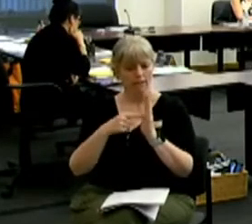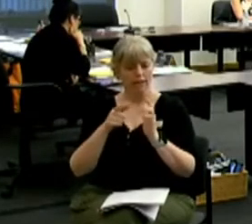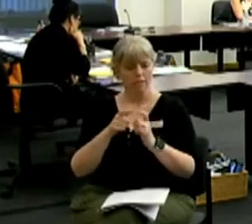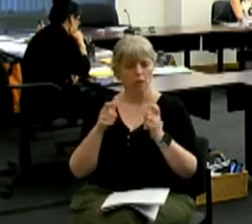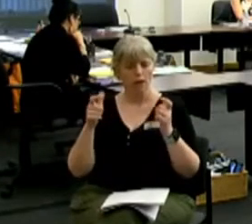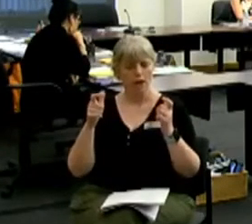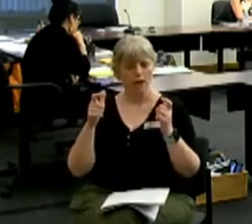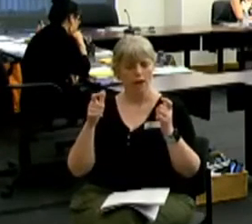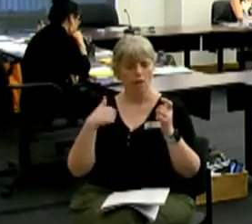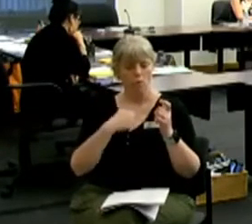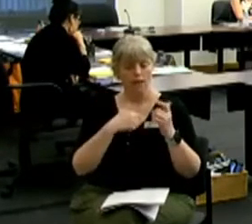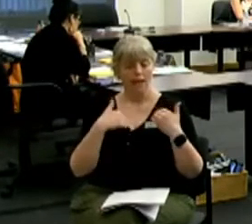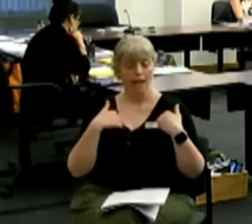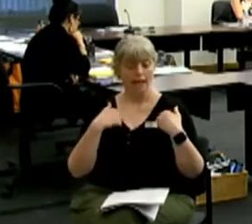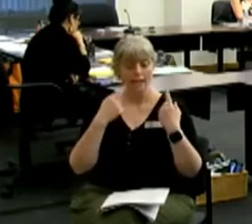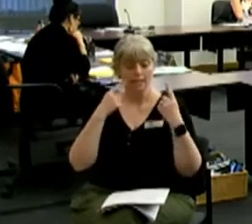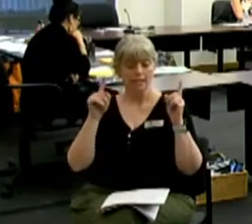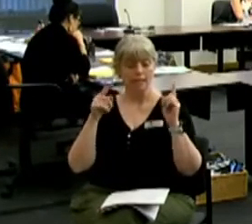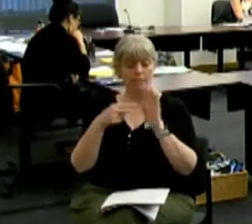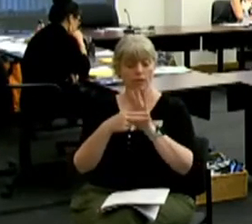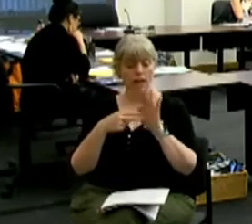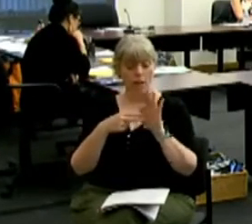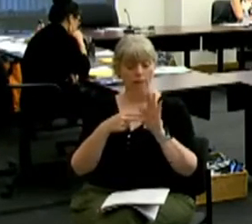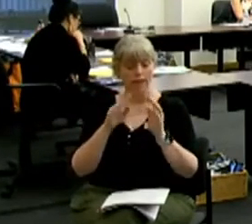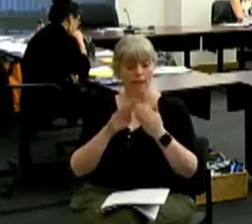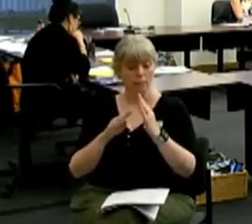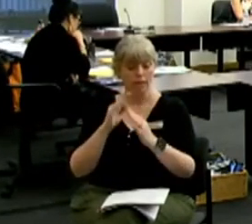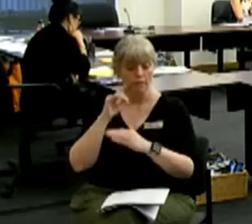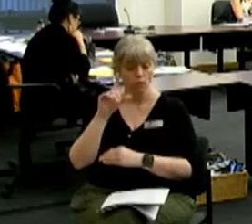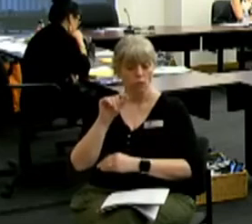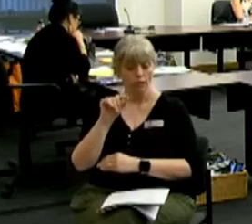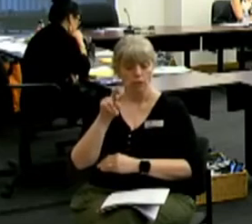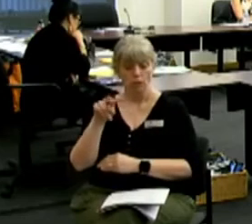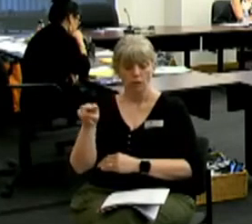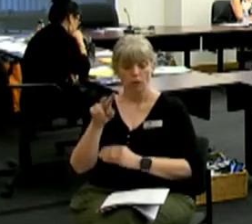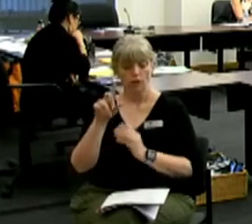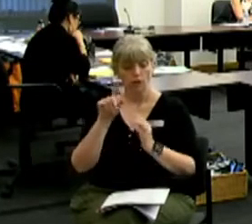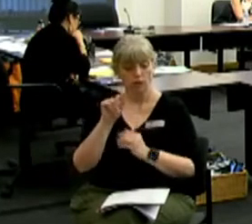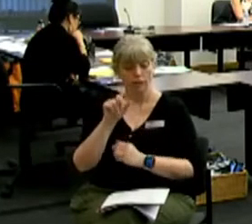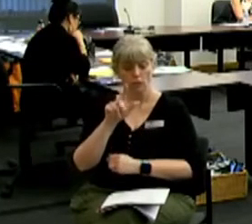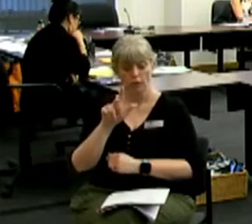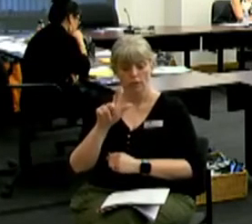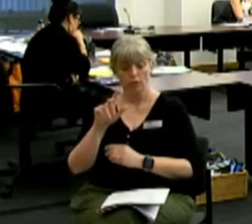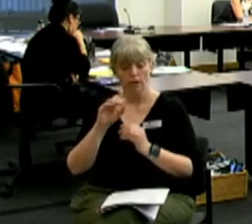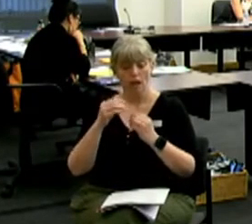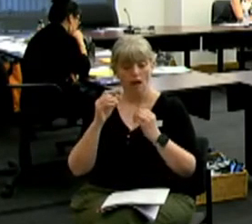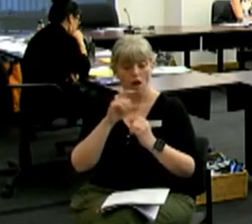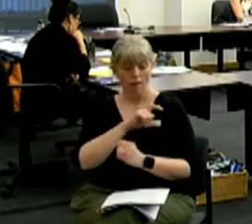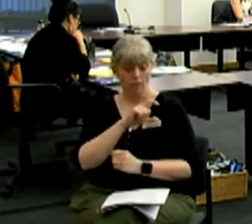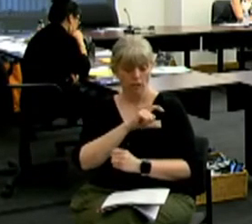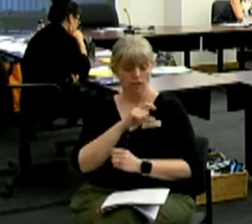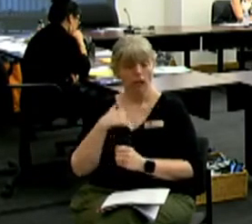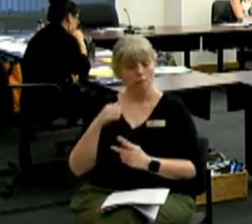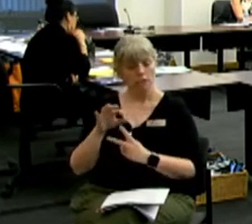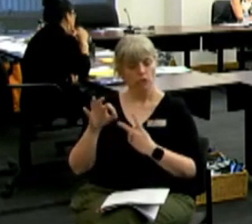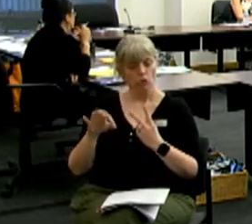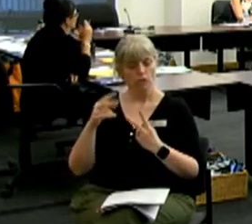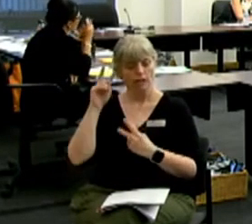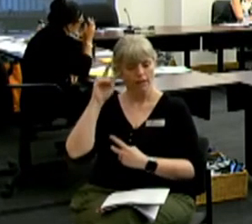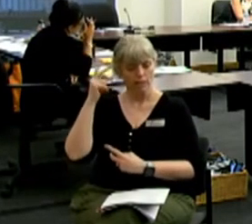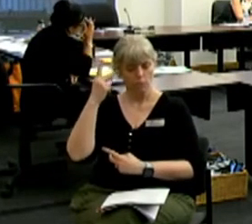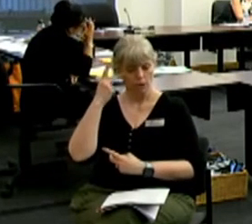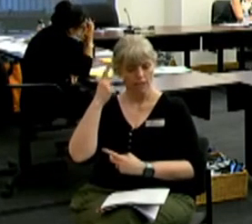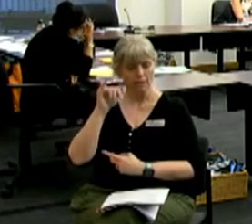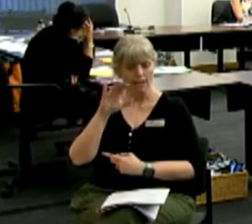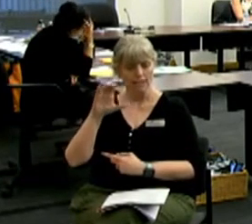have our successful nominating committee for 2022 and 2023 officers. I've been chosen as the Vice President